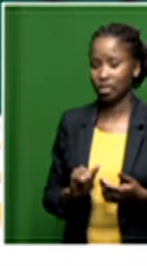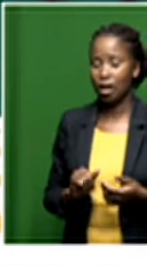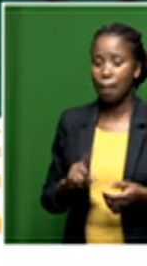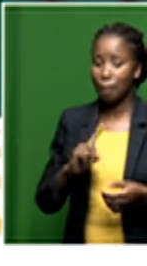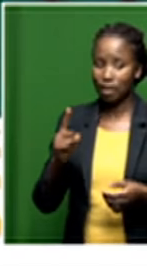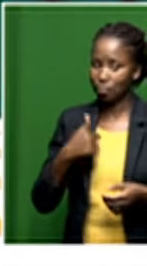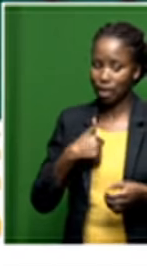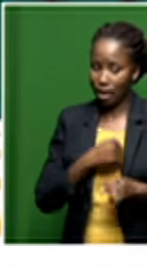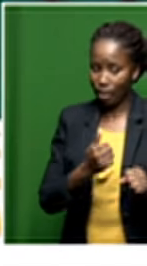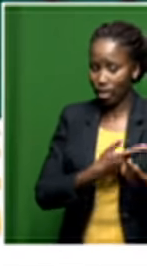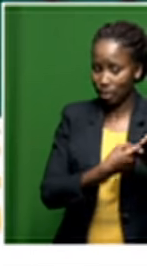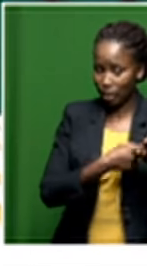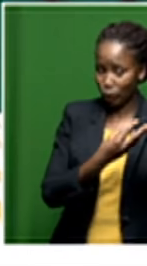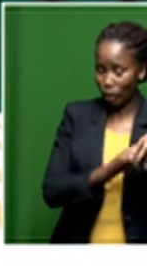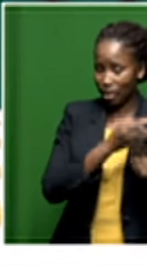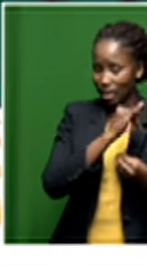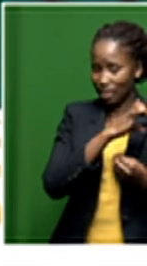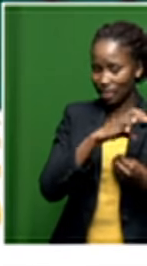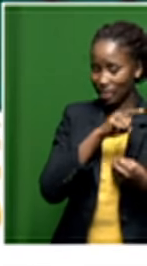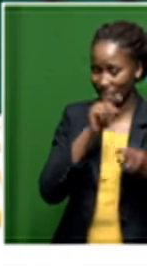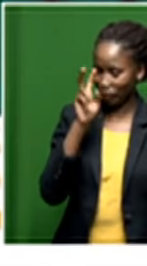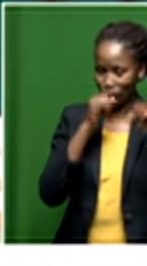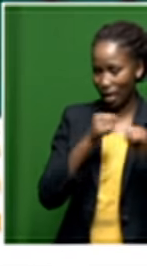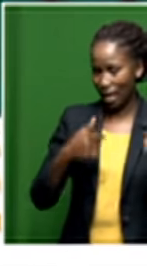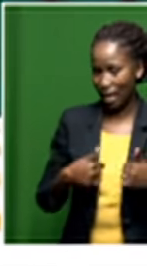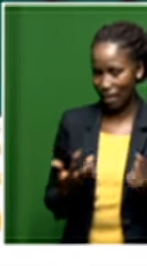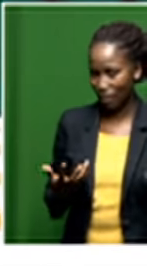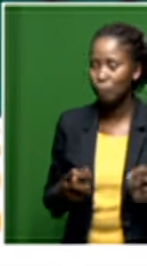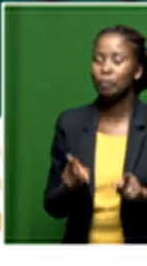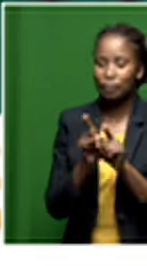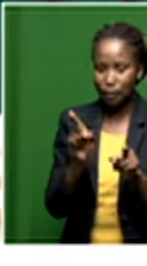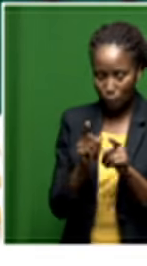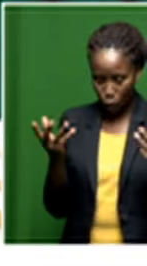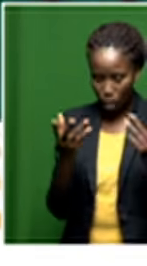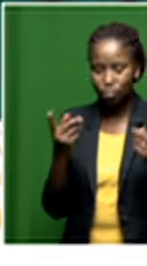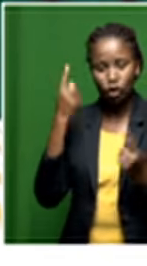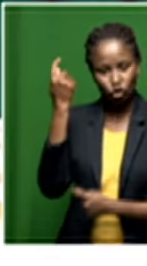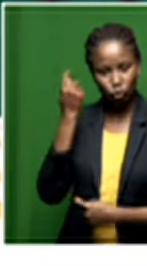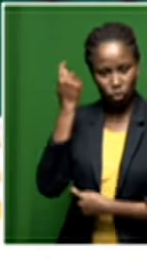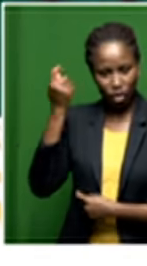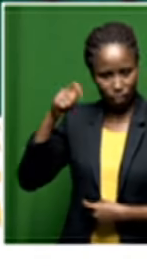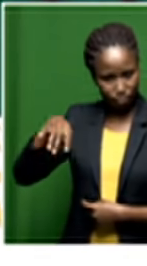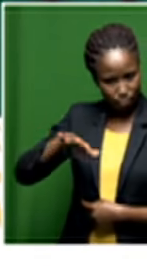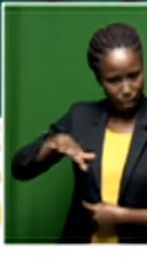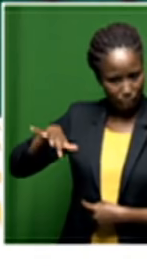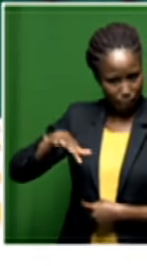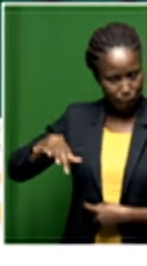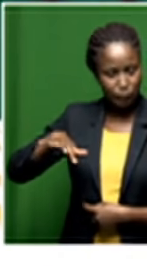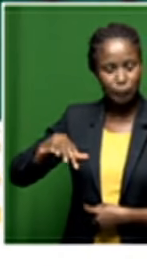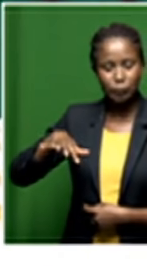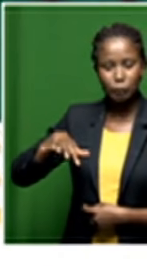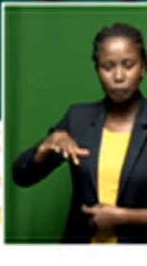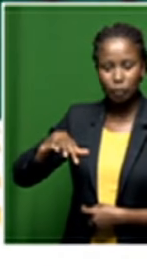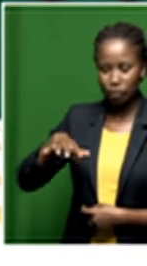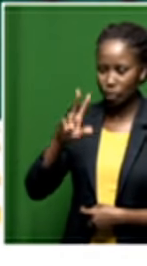not discussed it with the IEC, because even in the rural areas, we don't